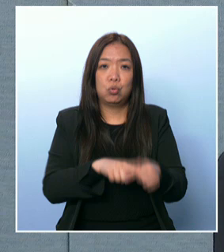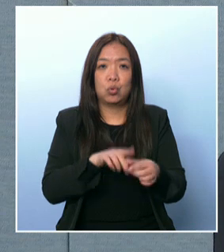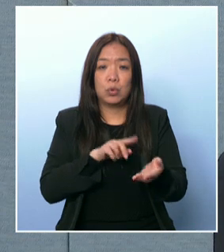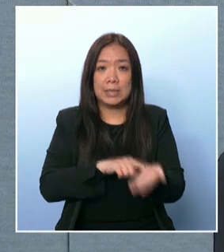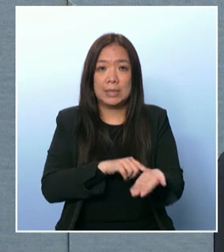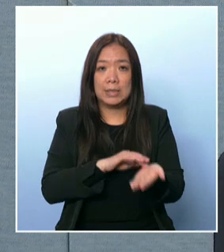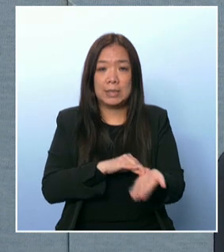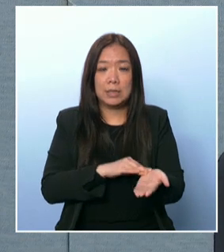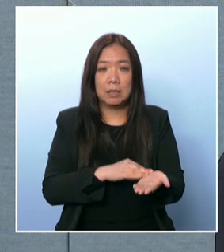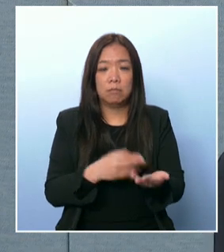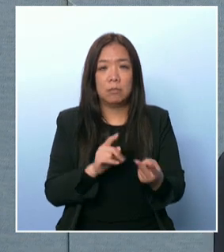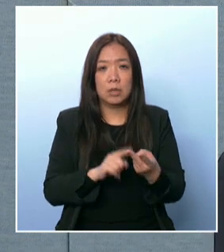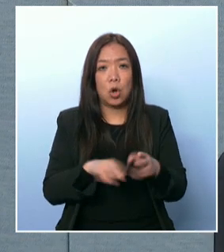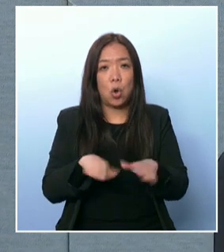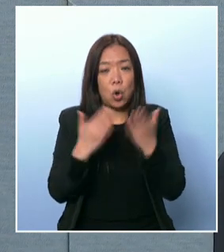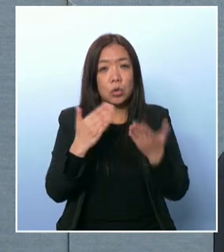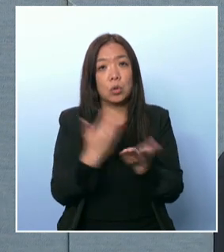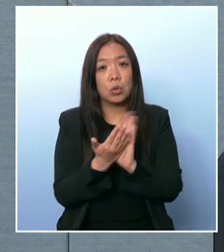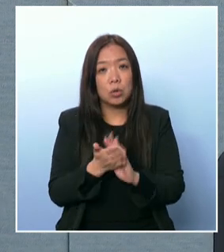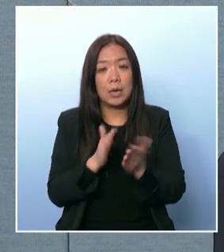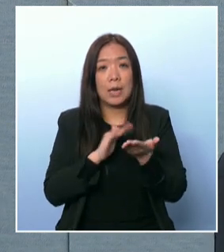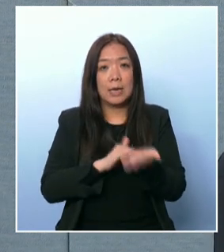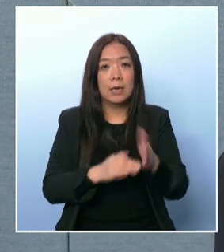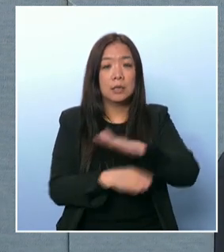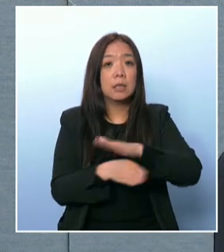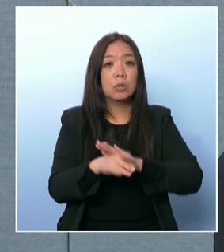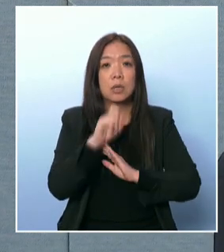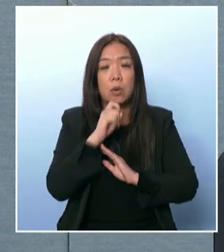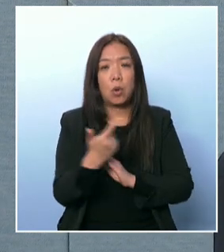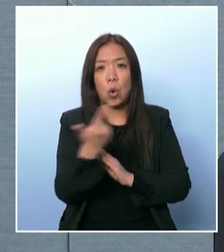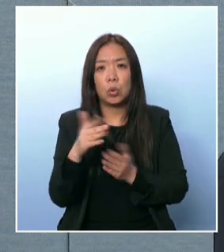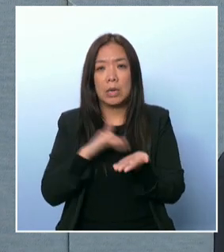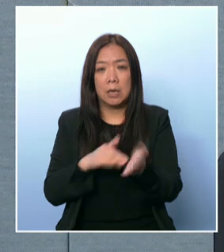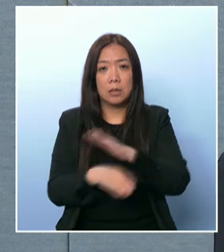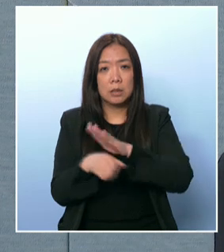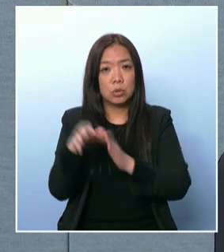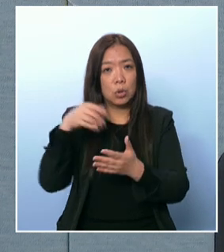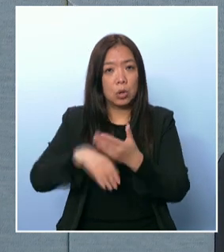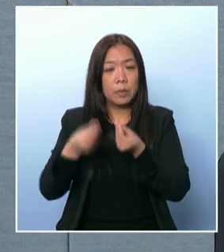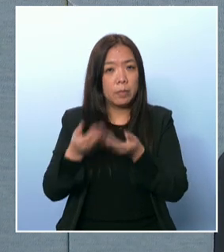Now, many young people have joined the CM trade, and there are